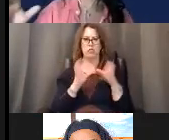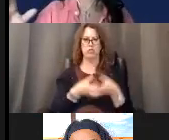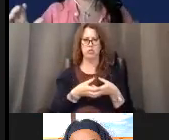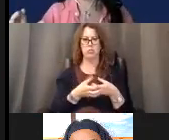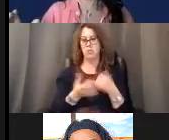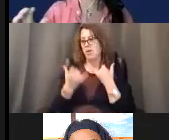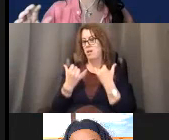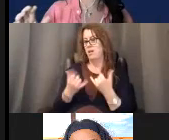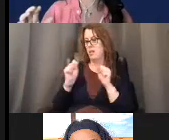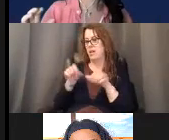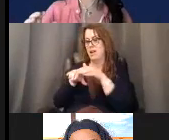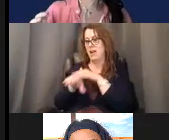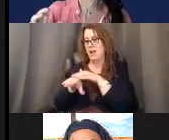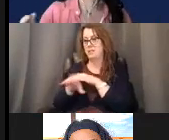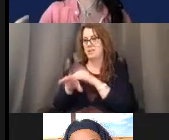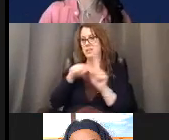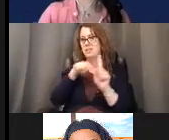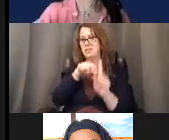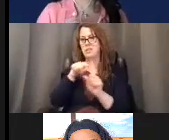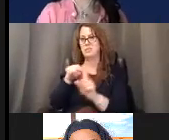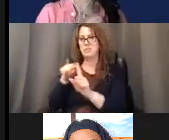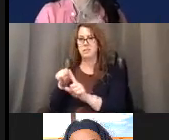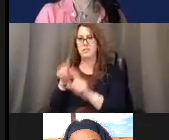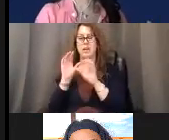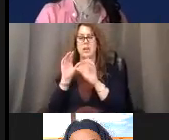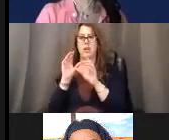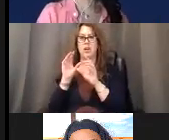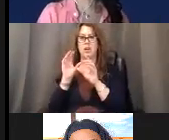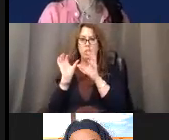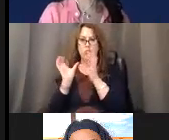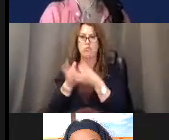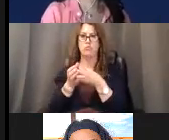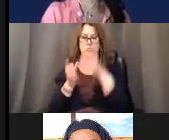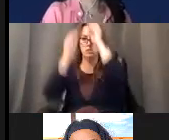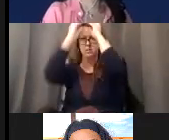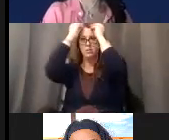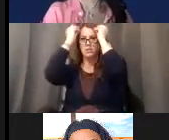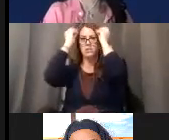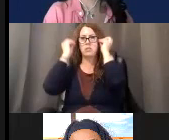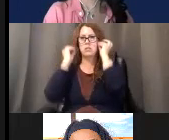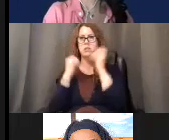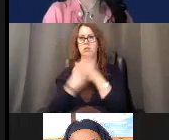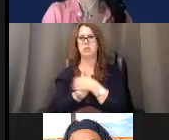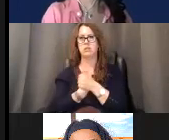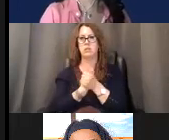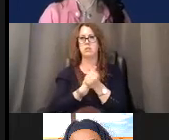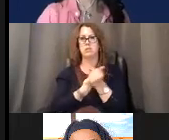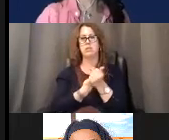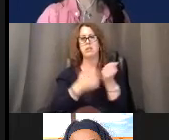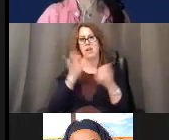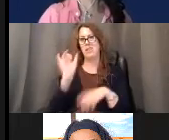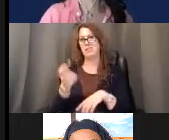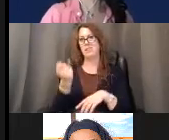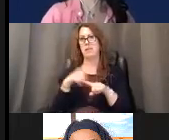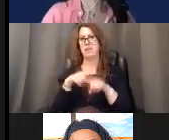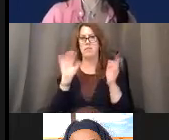access certain things that are very different and not as grounded in some of the front end prevention programs. And